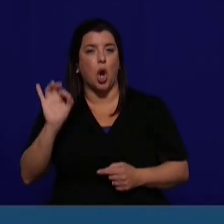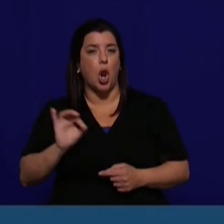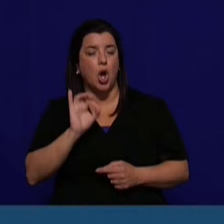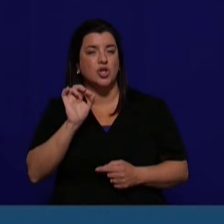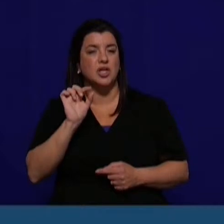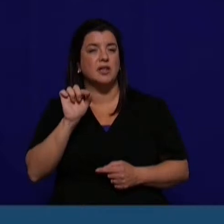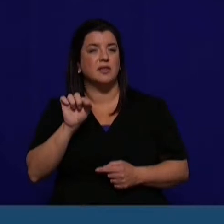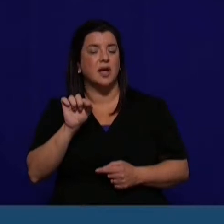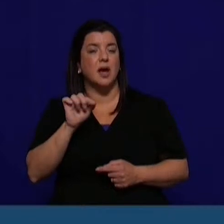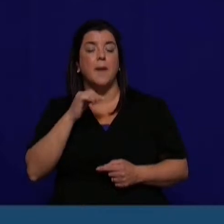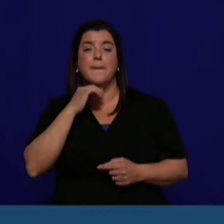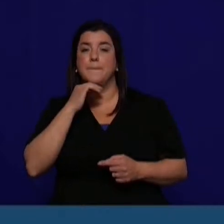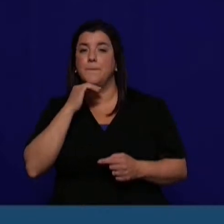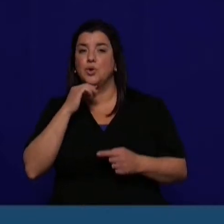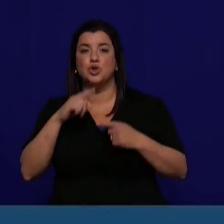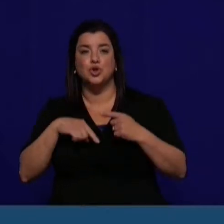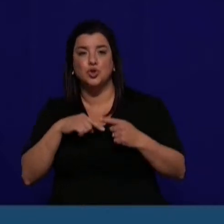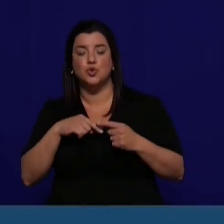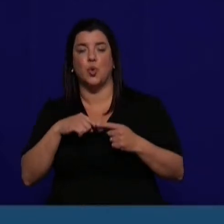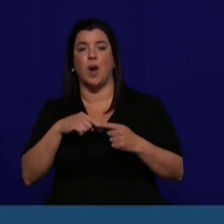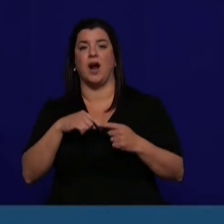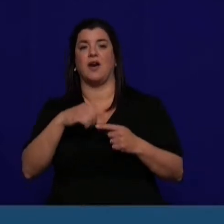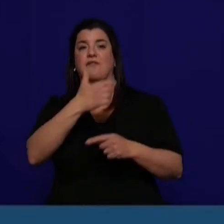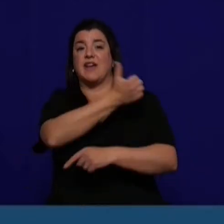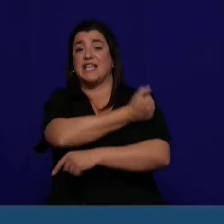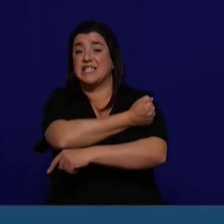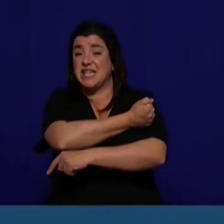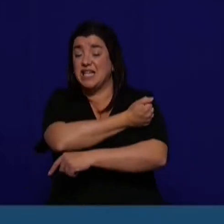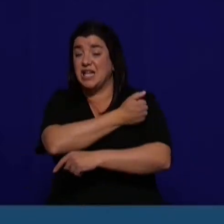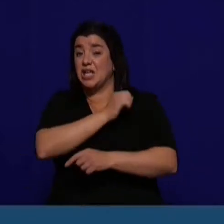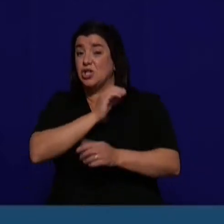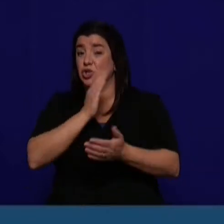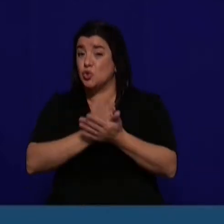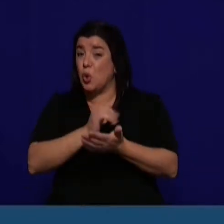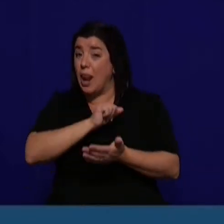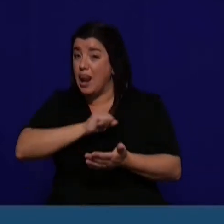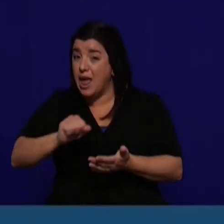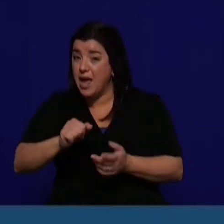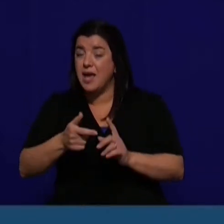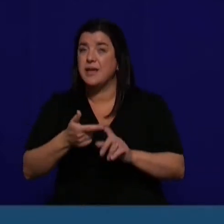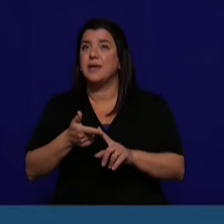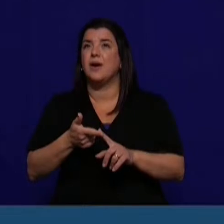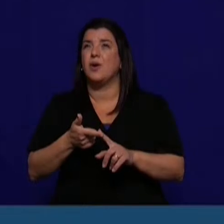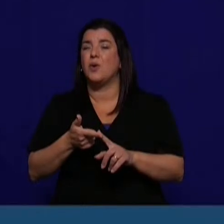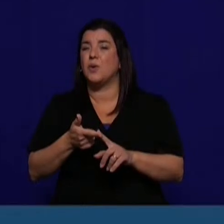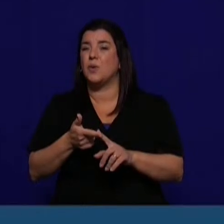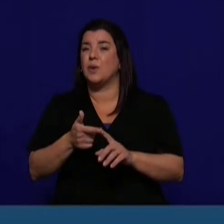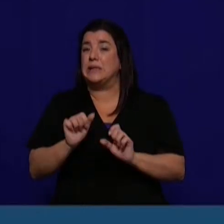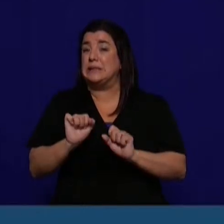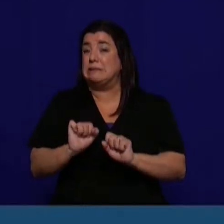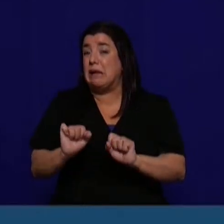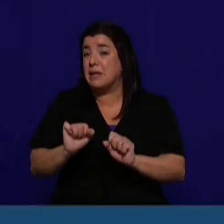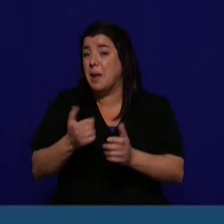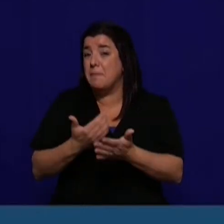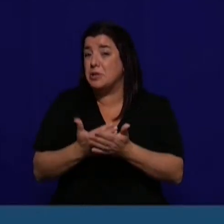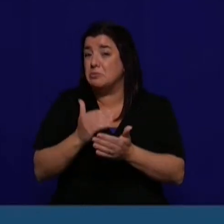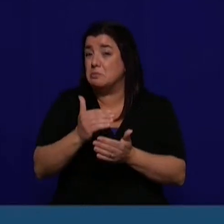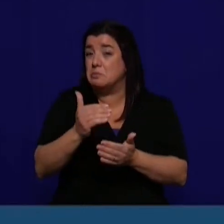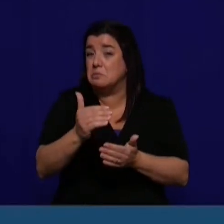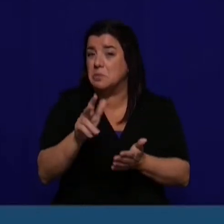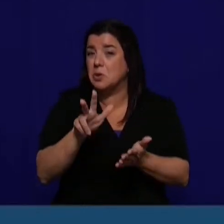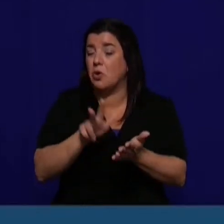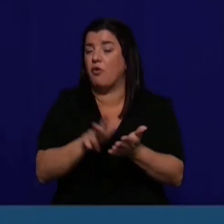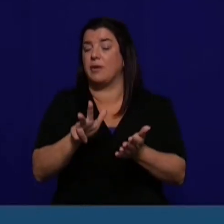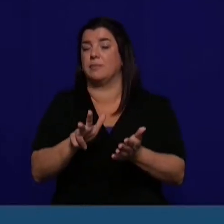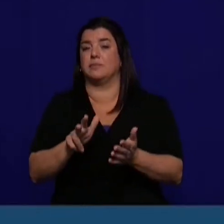to the vaccine, or were they just not confirmed? And will you be looking into these 2 cases more to establish this situation? And